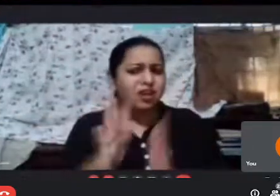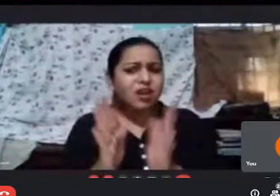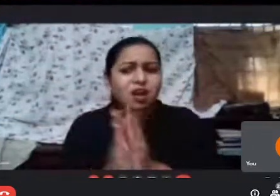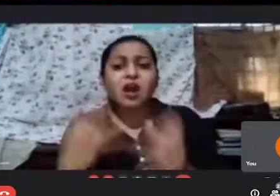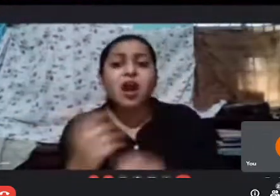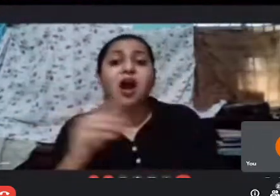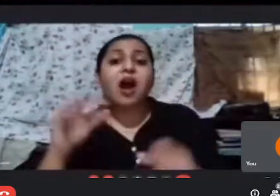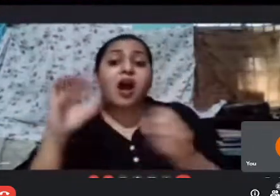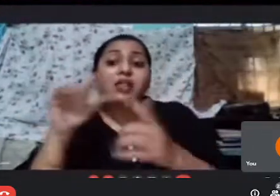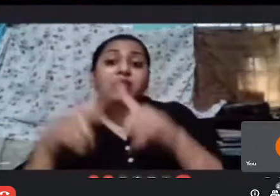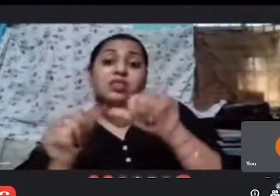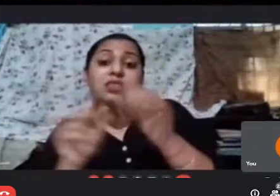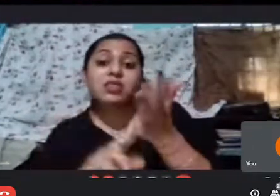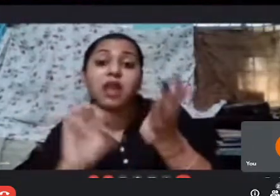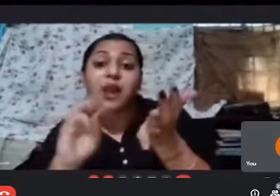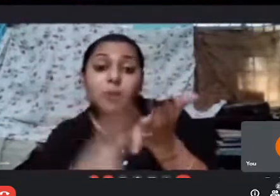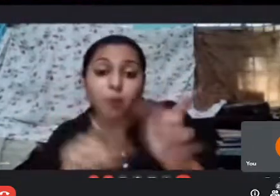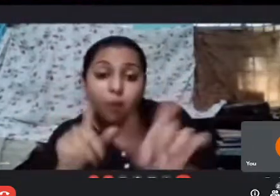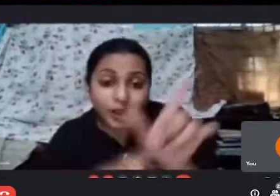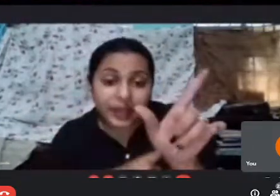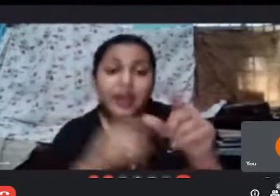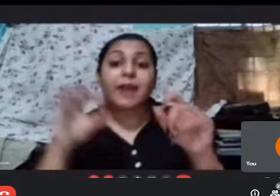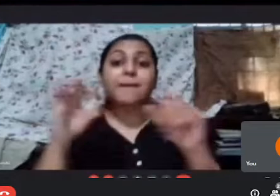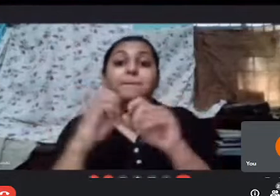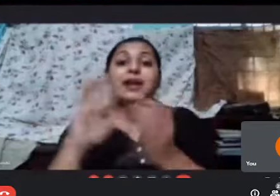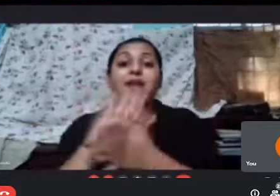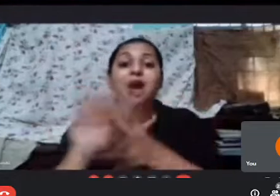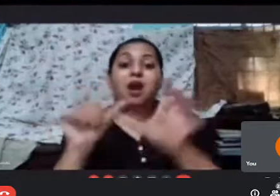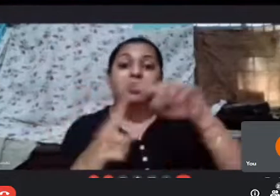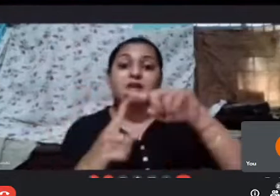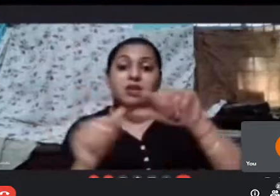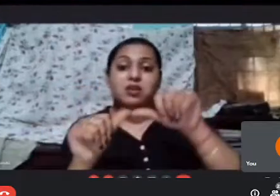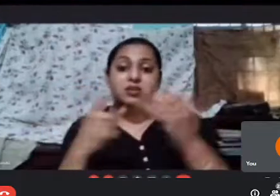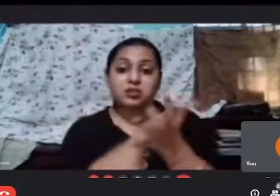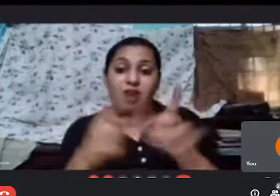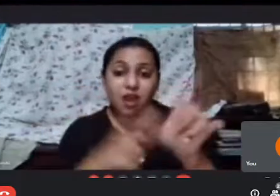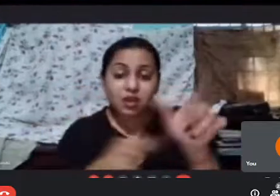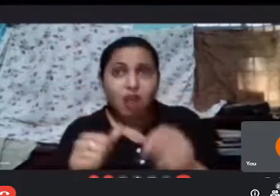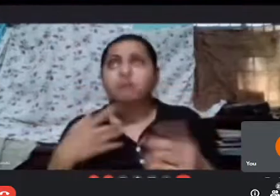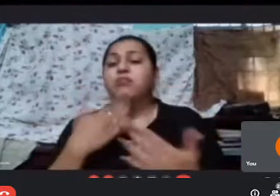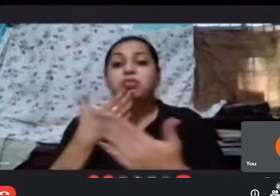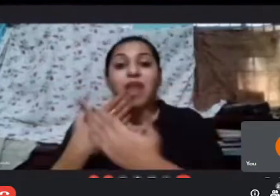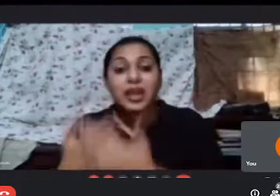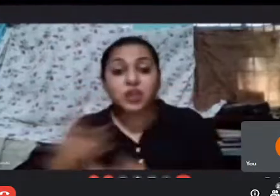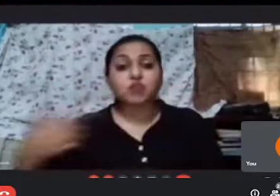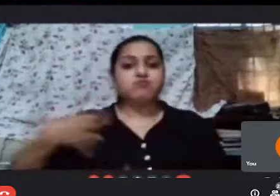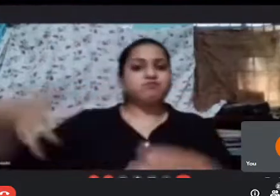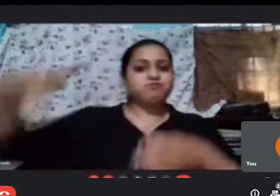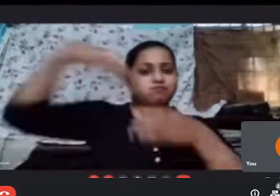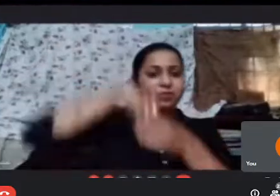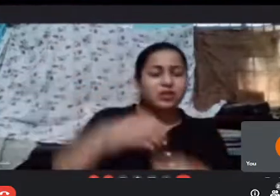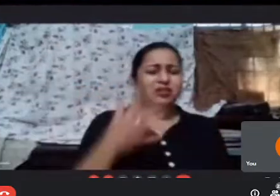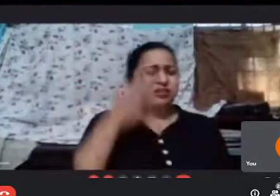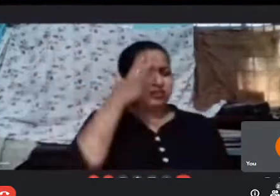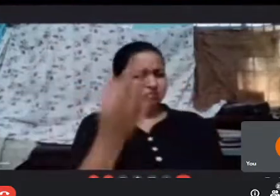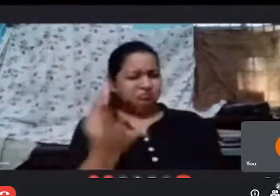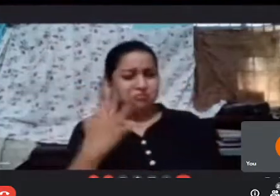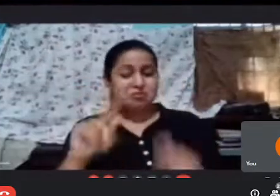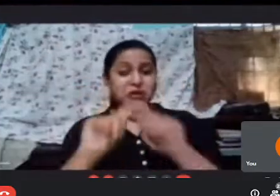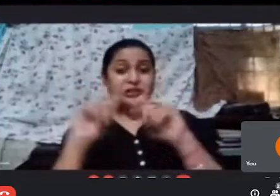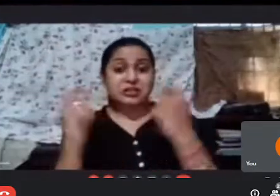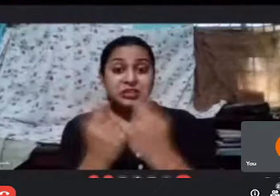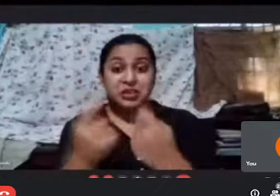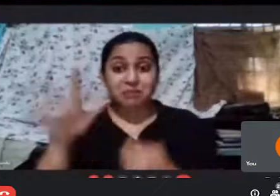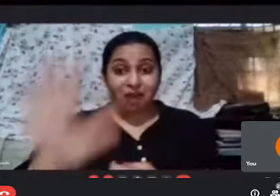Thanks, Tanmay, for putting us in touch with an excellent team who are working for